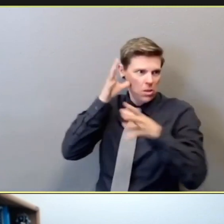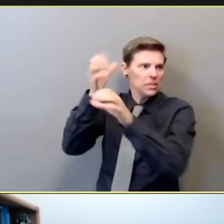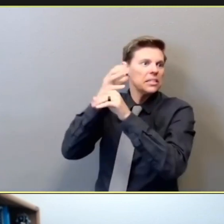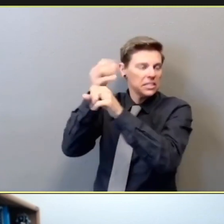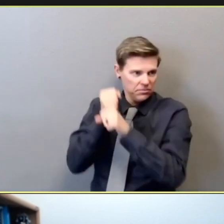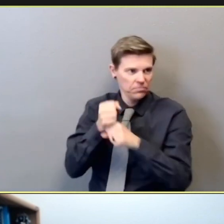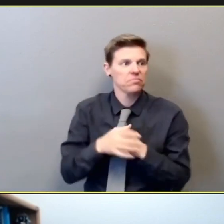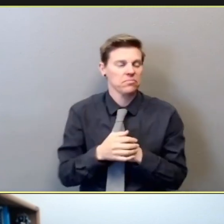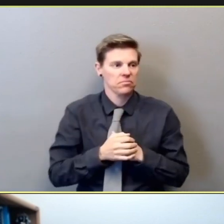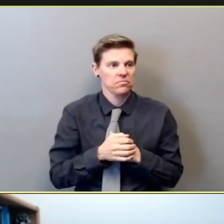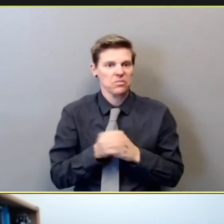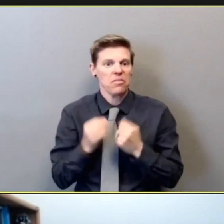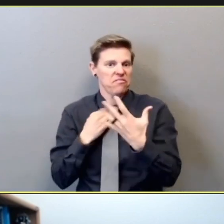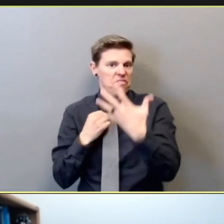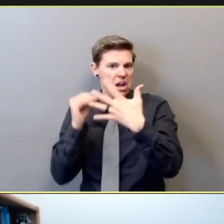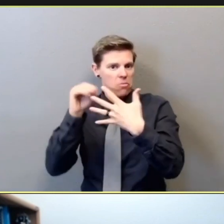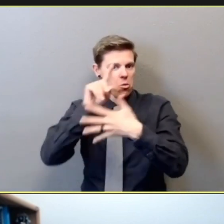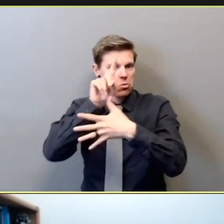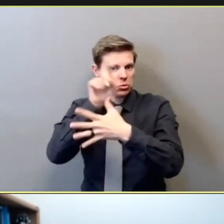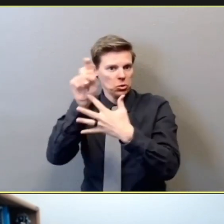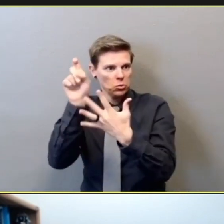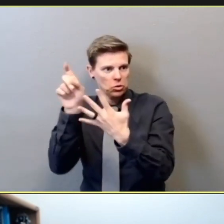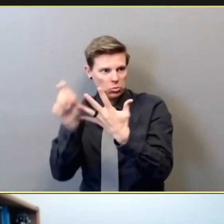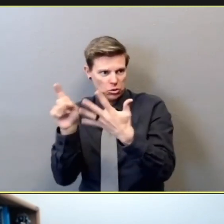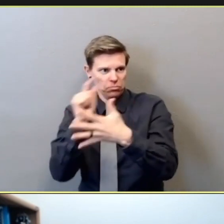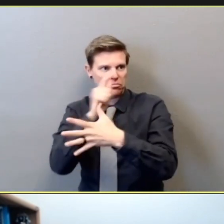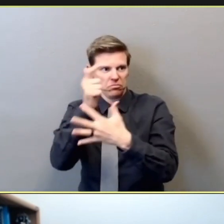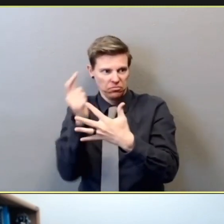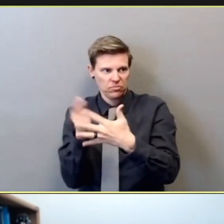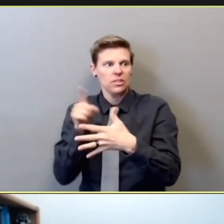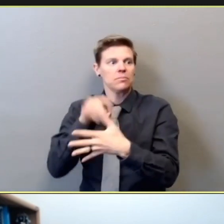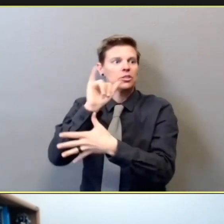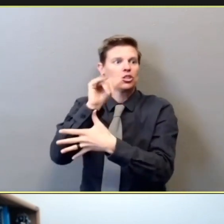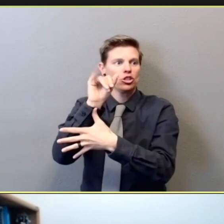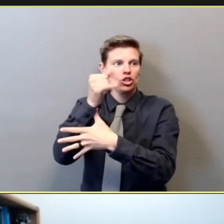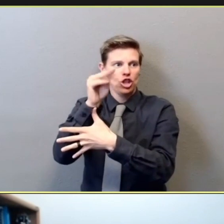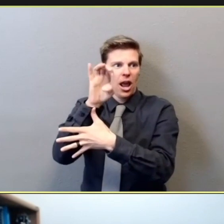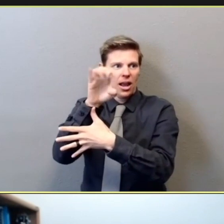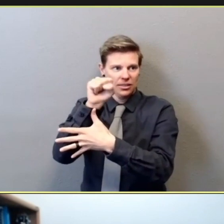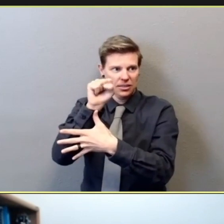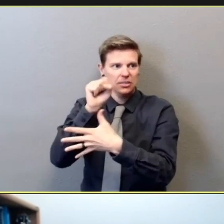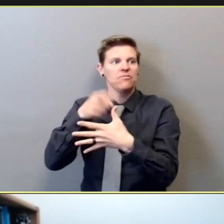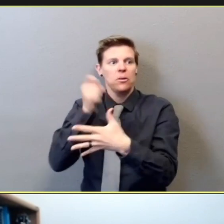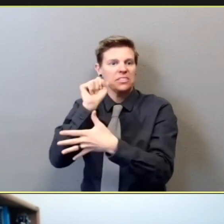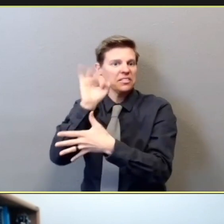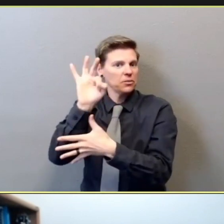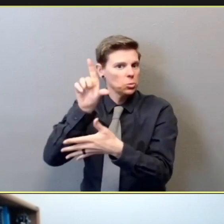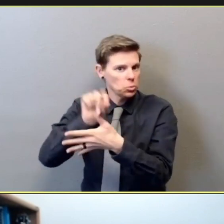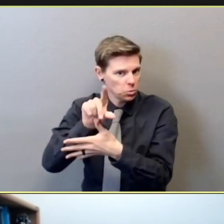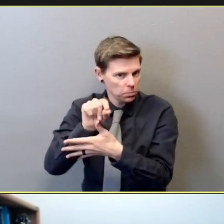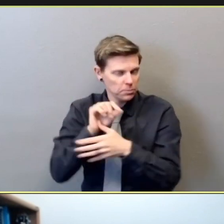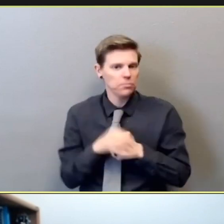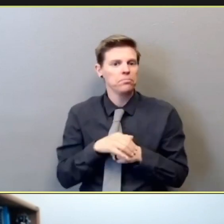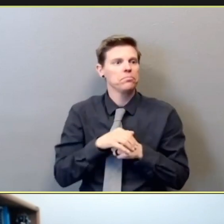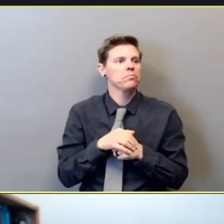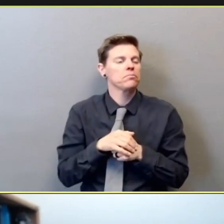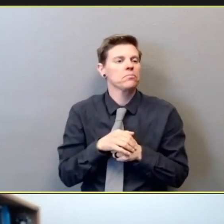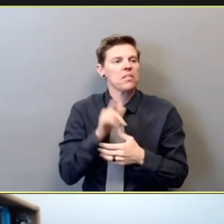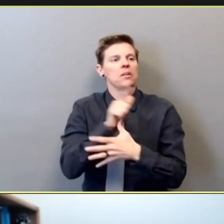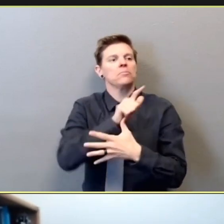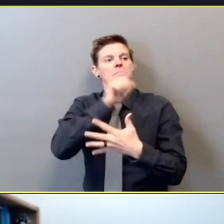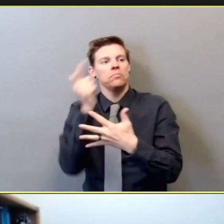Brittany, I will go to James Barron with the Santa Fe New Mexican after Brittany, followed by Ryan Laughlin